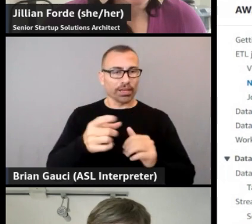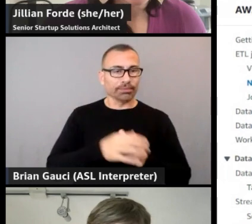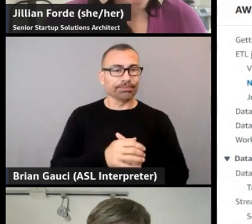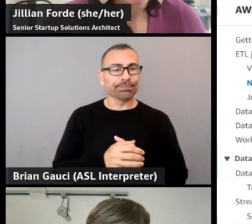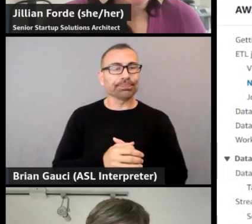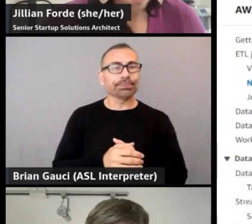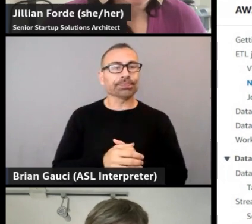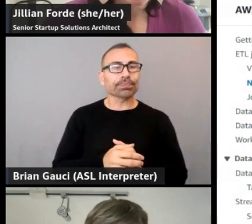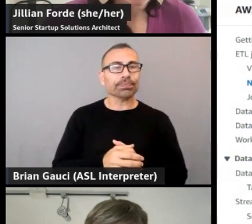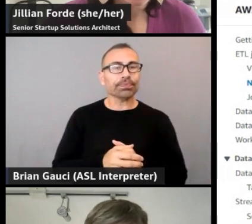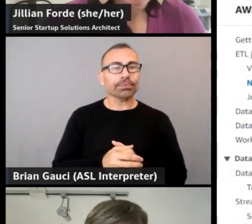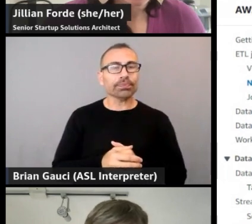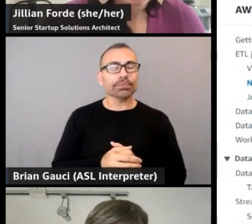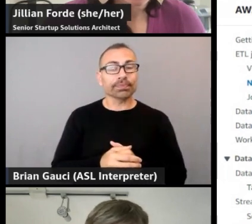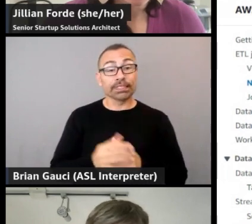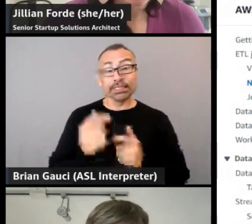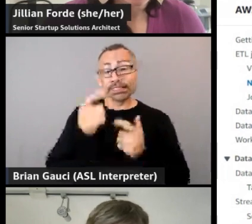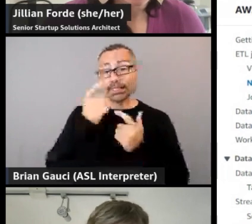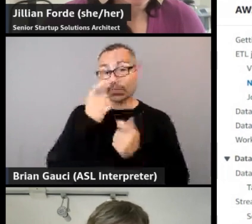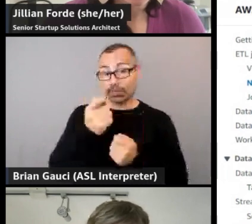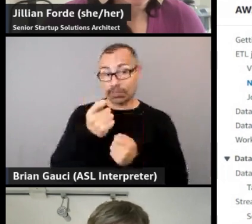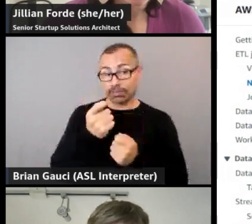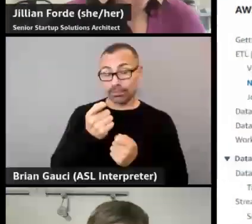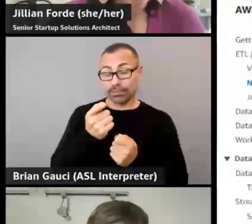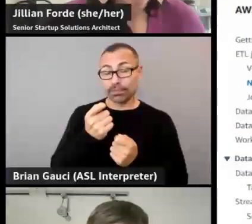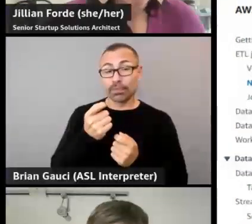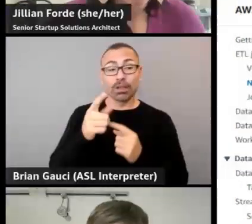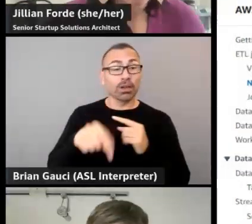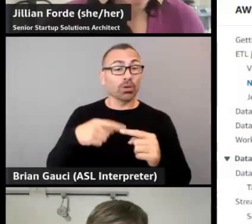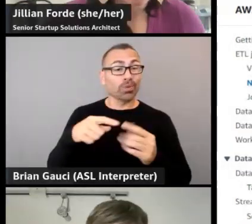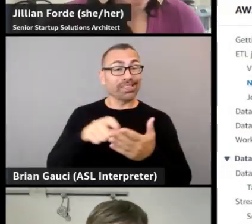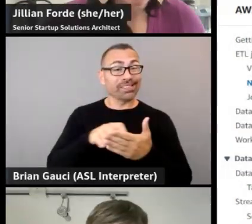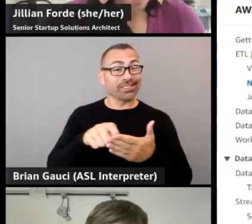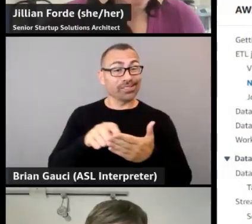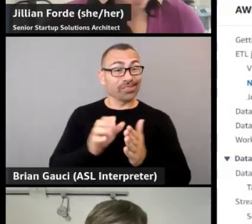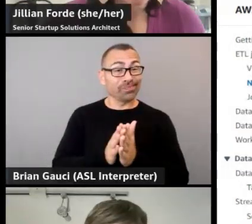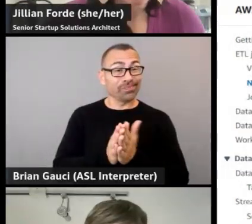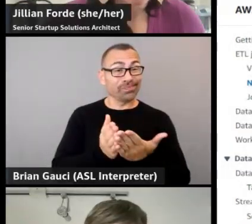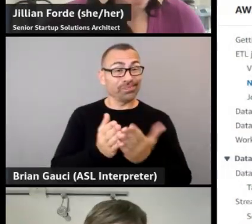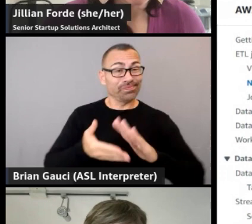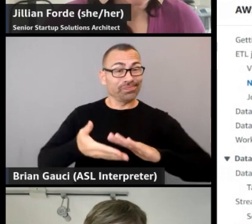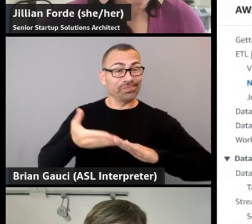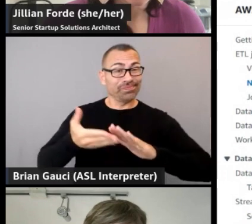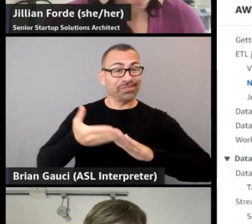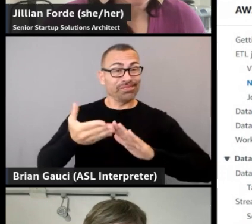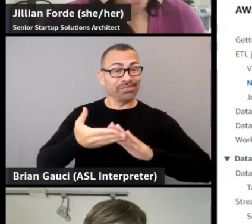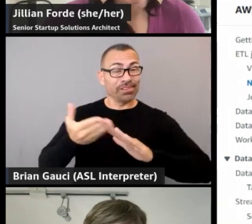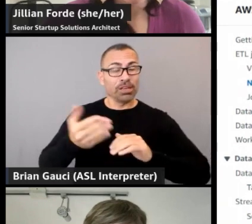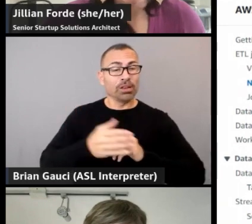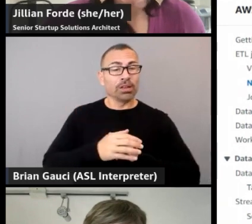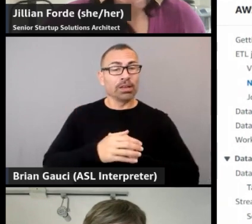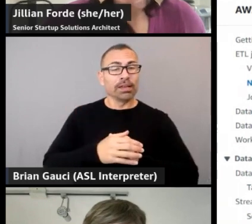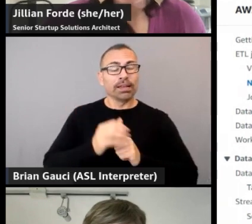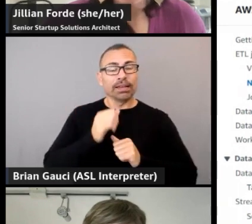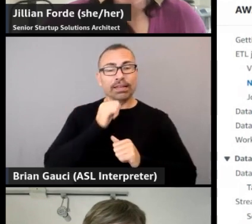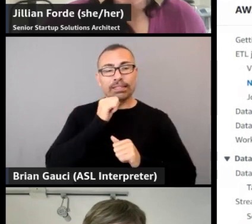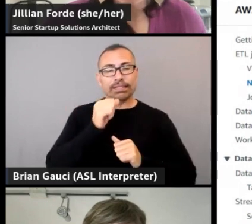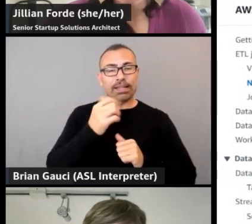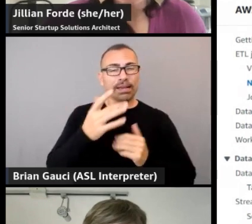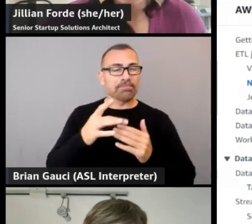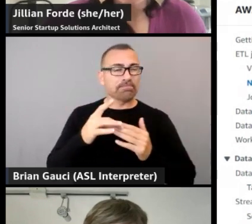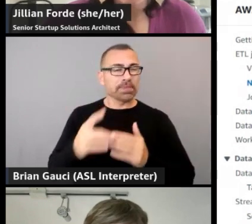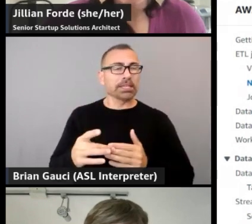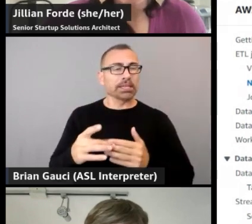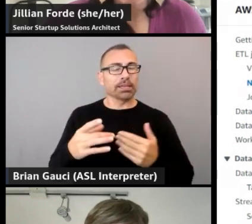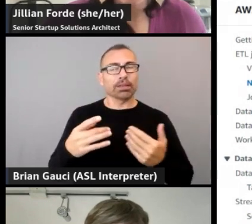Now, interestingly, when the notebook is up and running, it's not leading, or it's not going to,